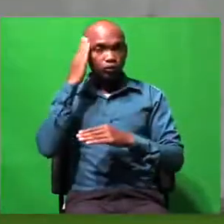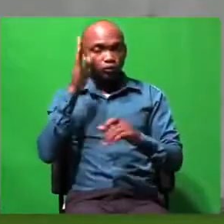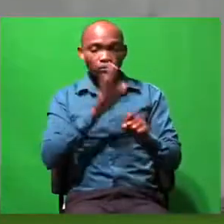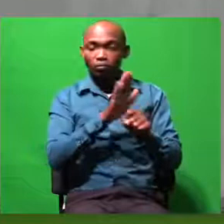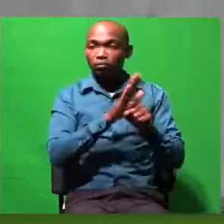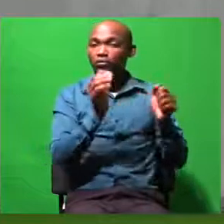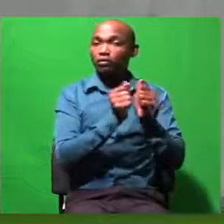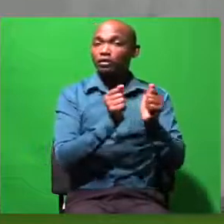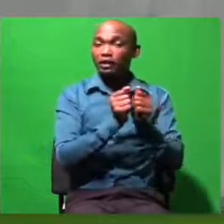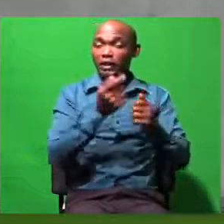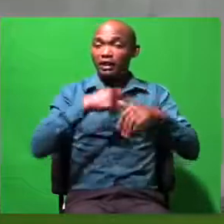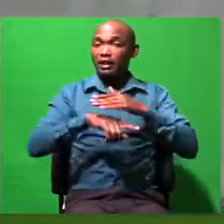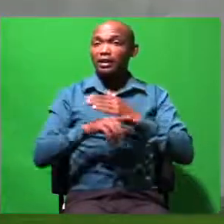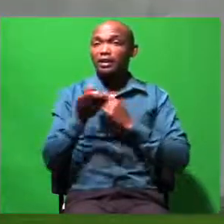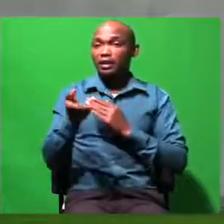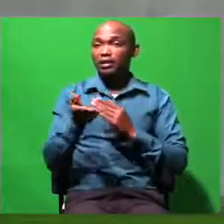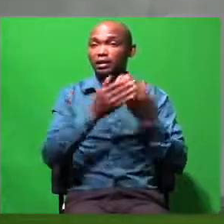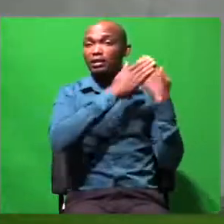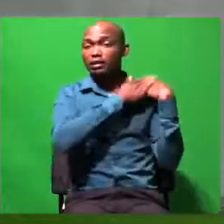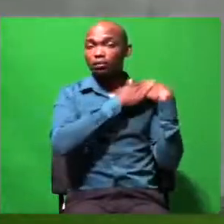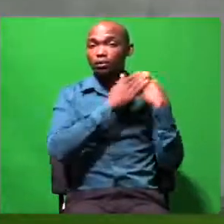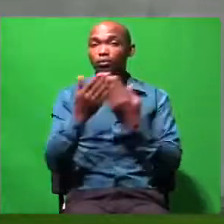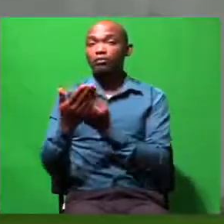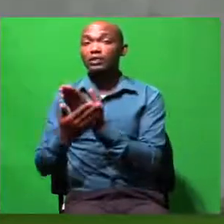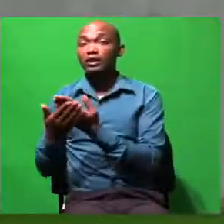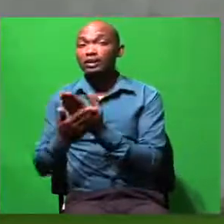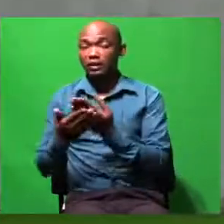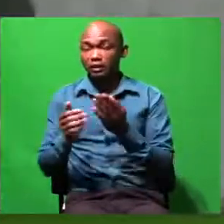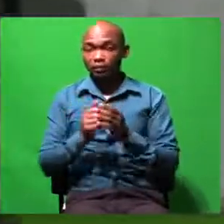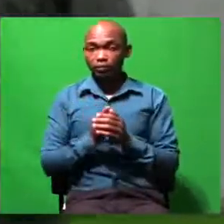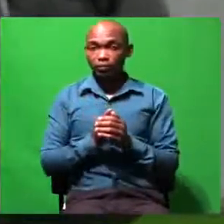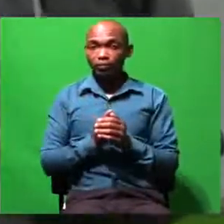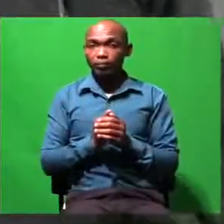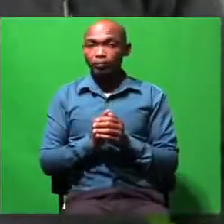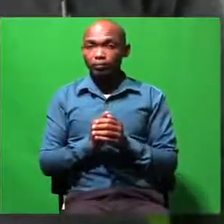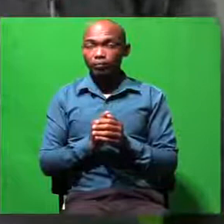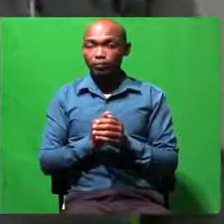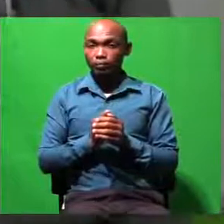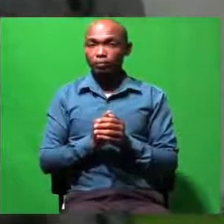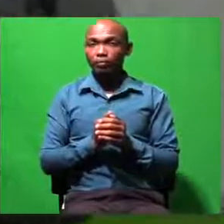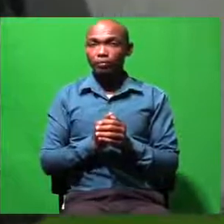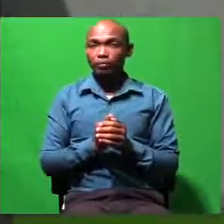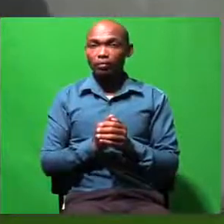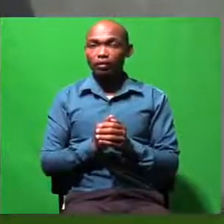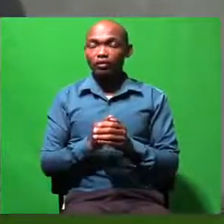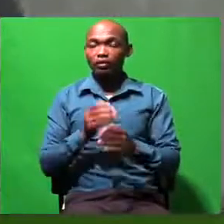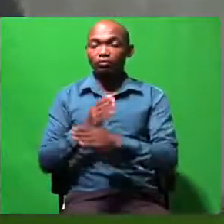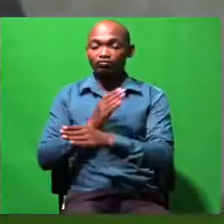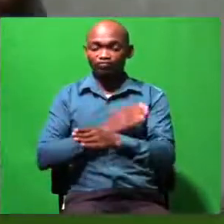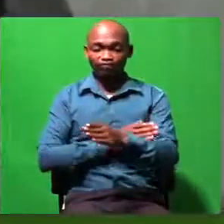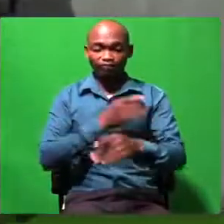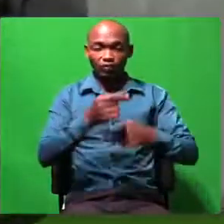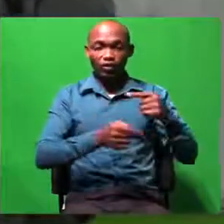groups. So first of all, before going further to our new subject, let us ask you some question about